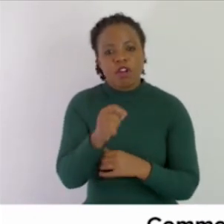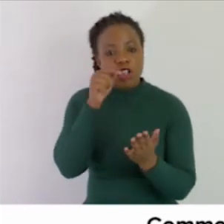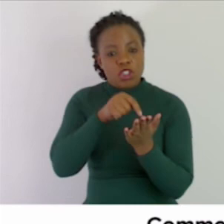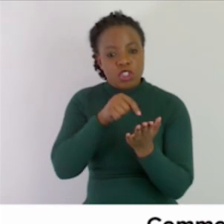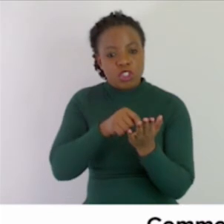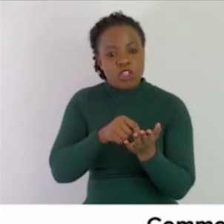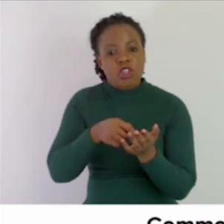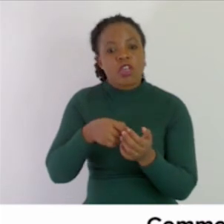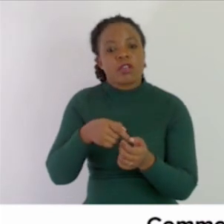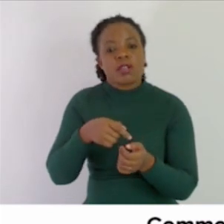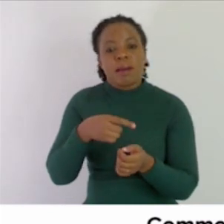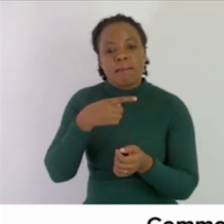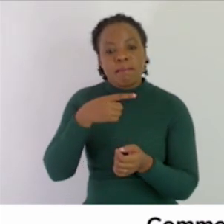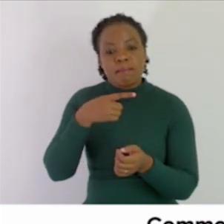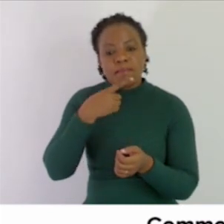Rooster.